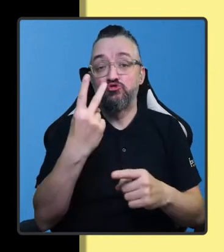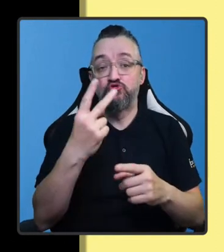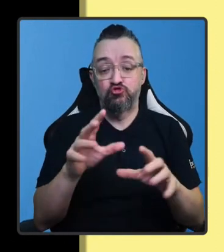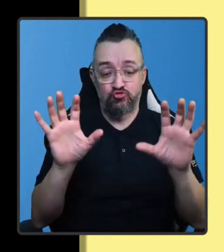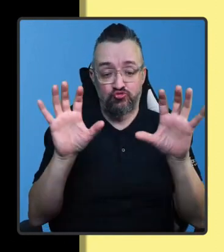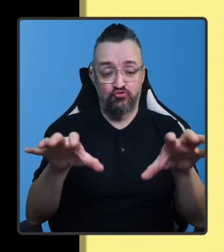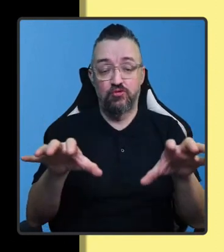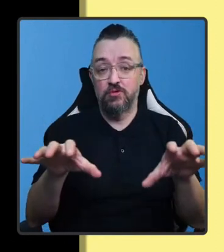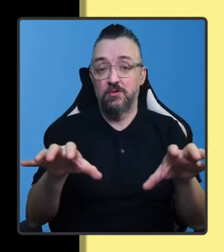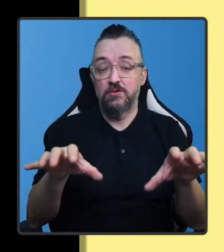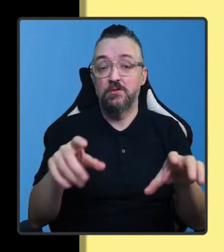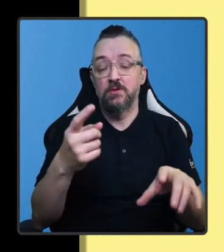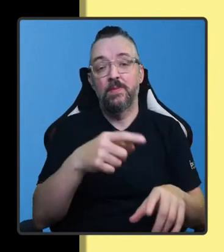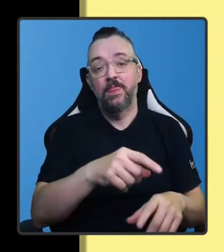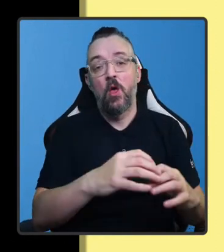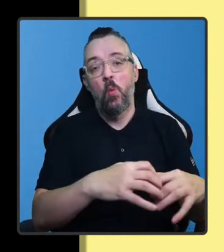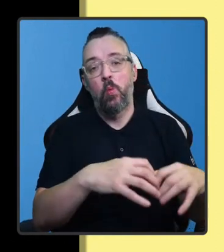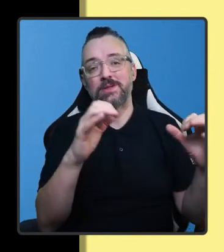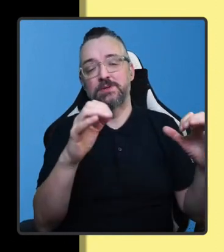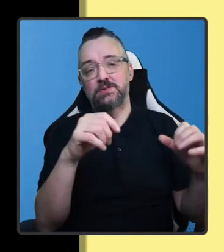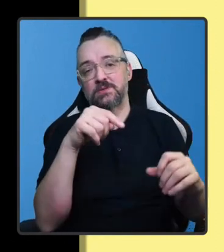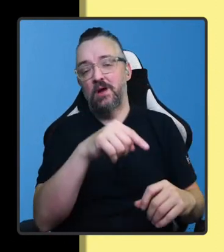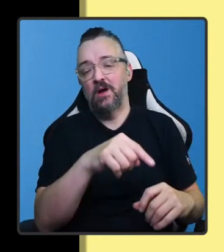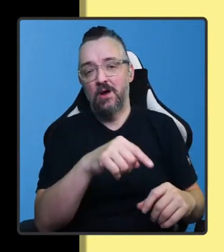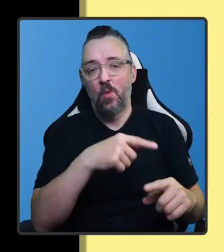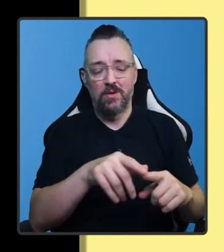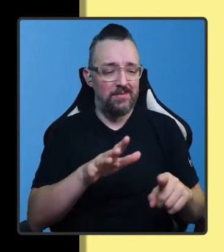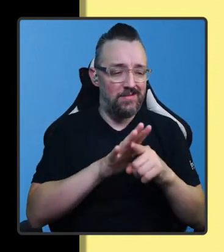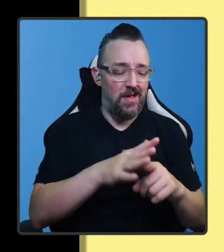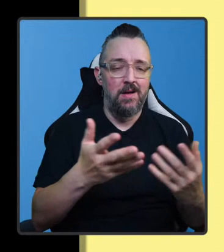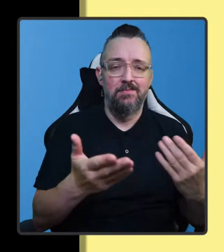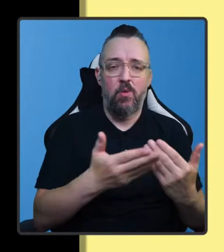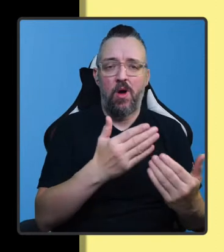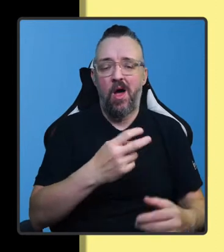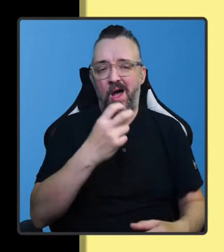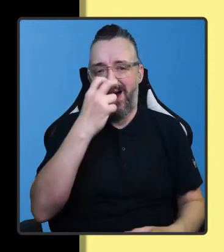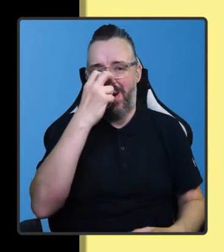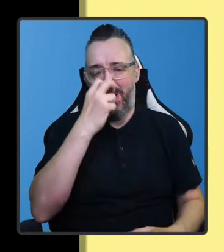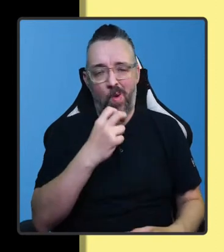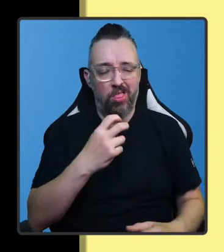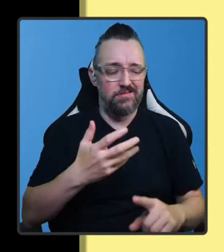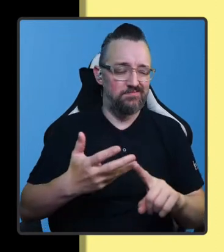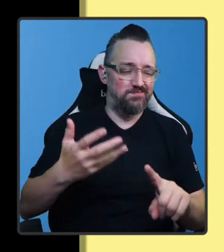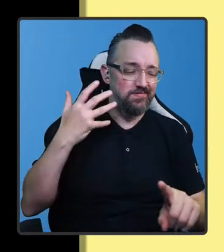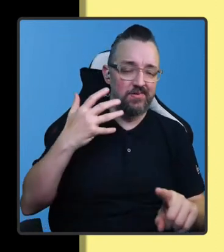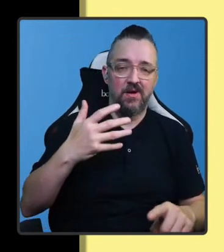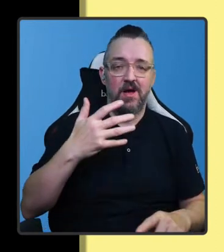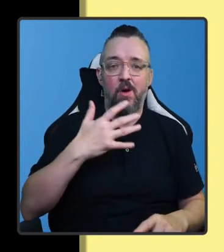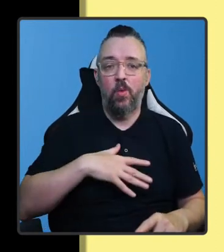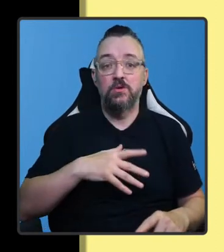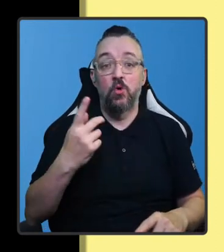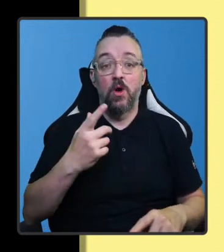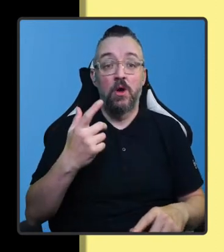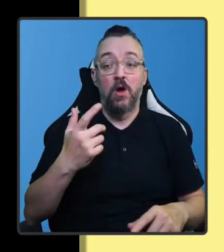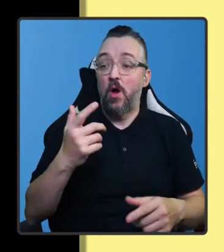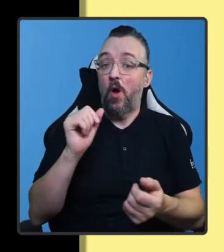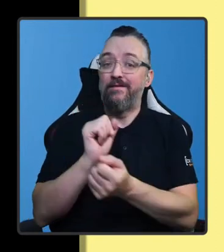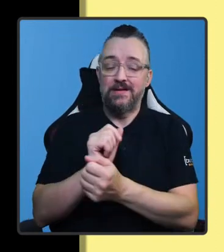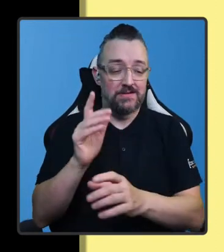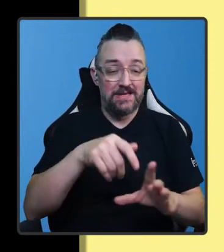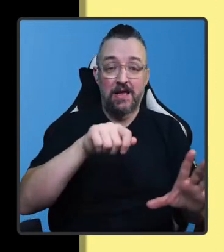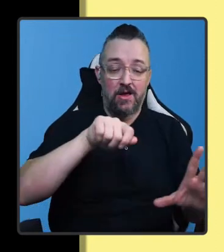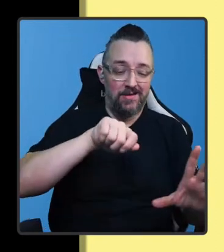many Tories in Westminster continue to press for more draconian justice, virtually calling for offenders to be locked up in the quay thrown